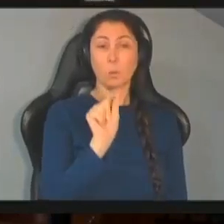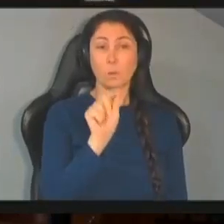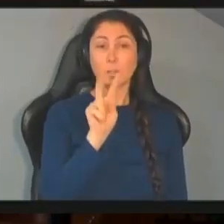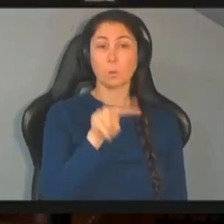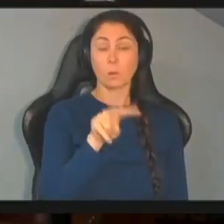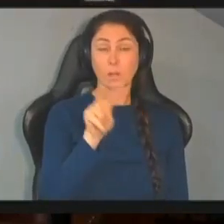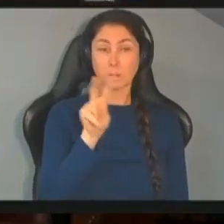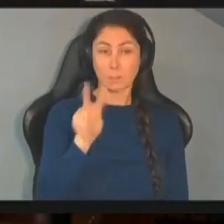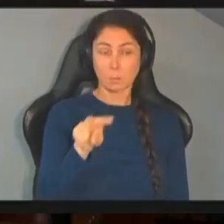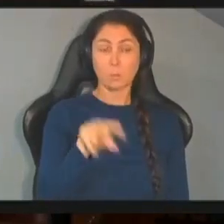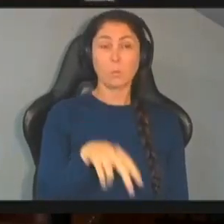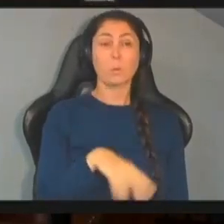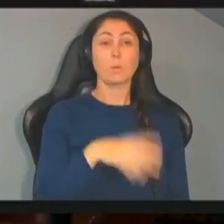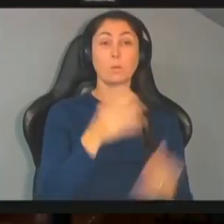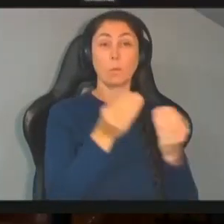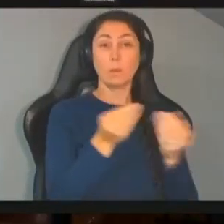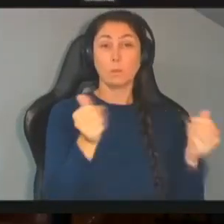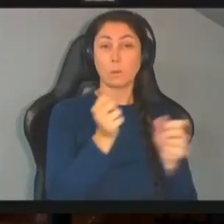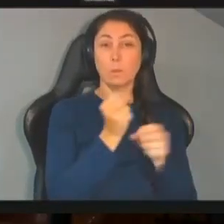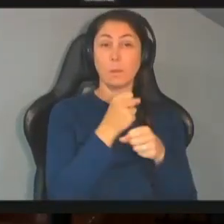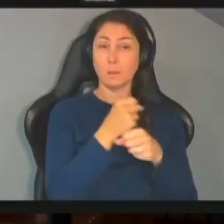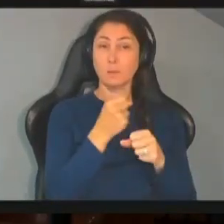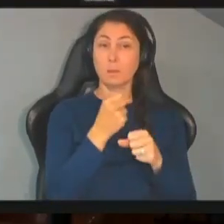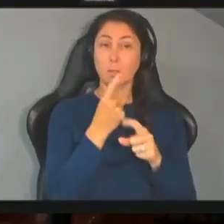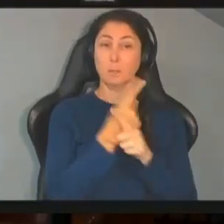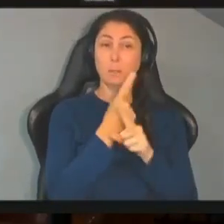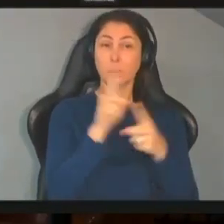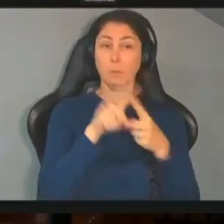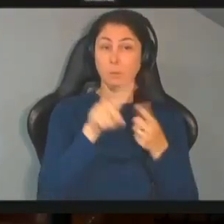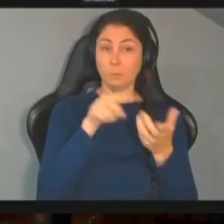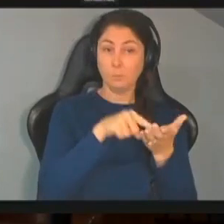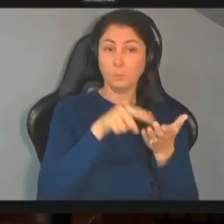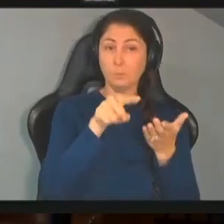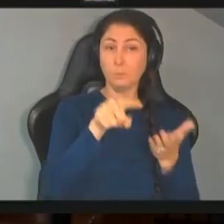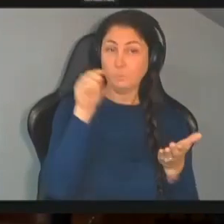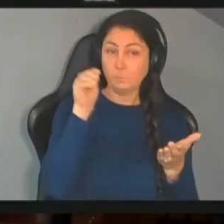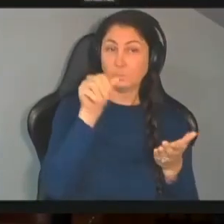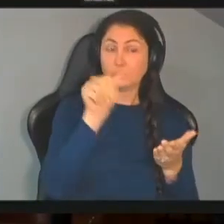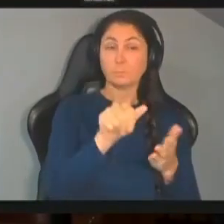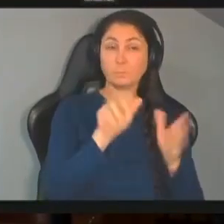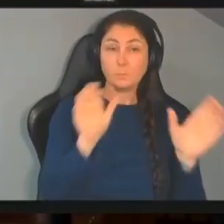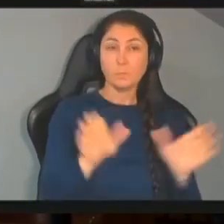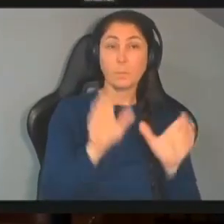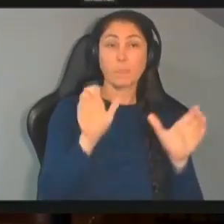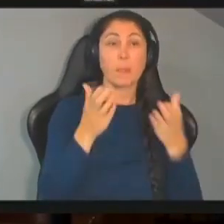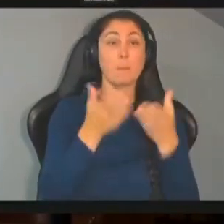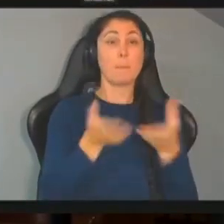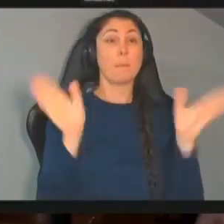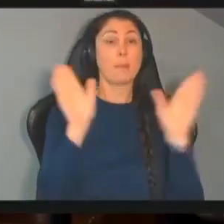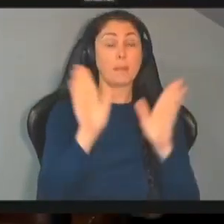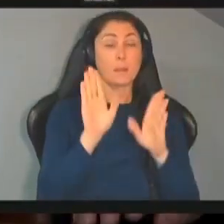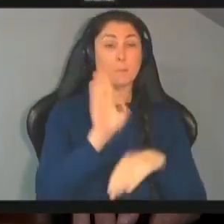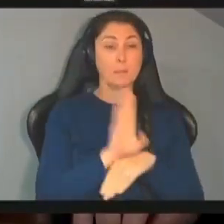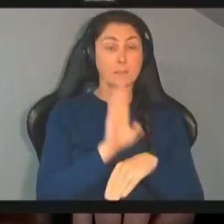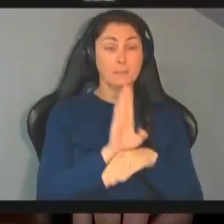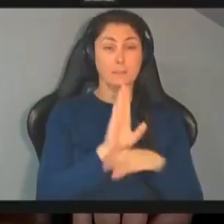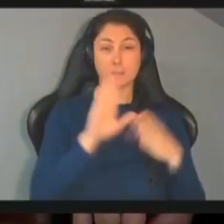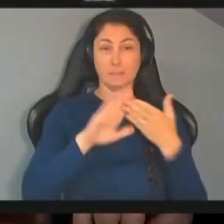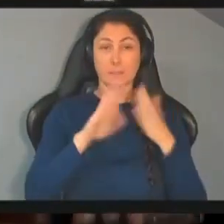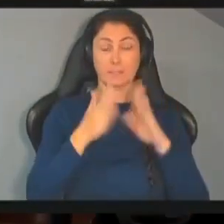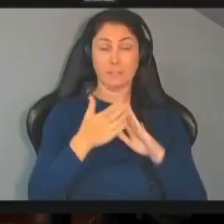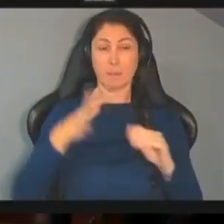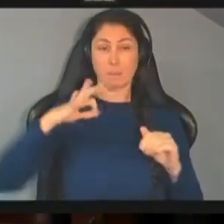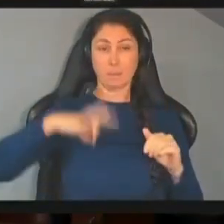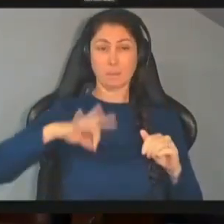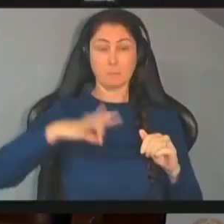entitled Resolution Making Appropriations to Pay the Expenses of Conducting the Public Business of the City of Pittsburgh and